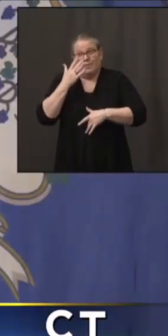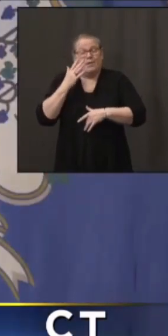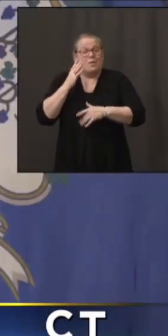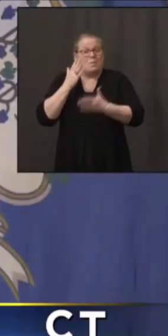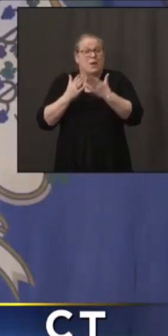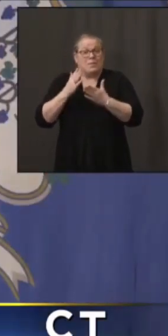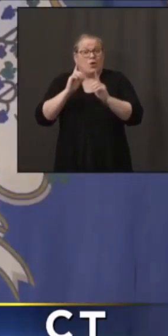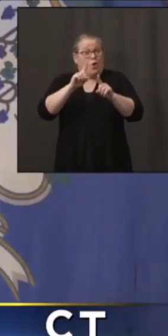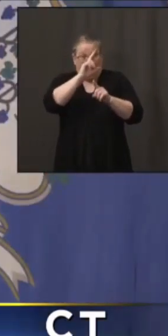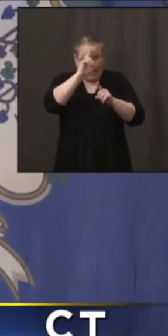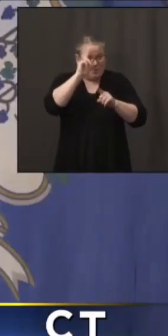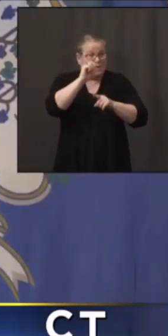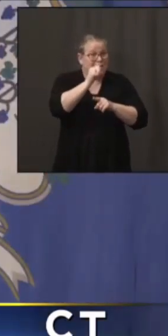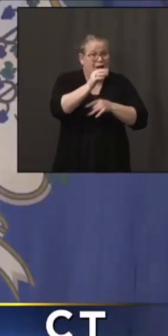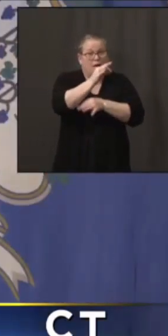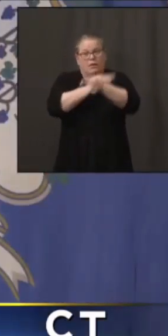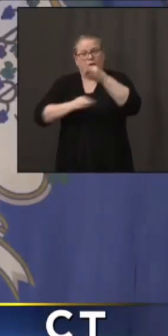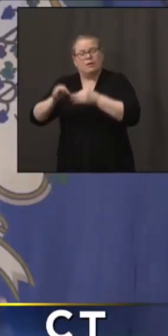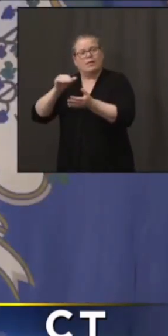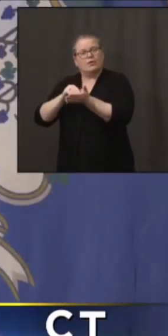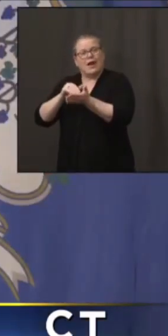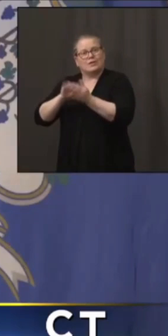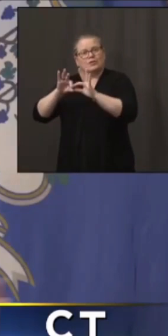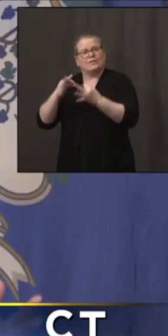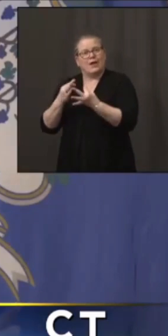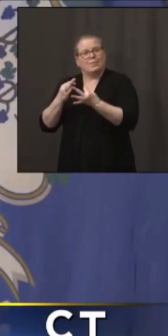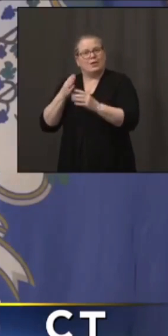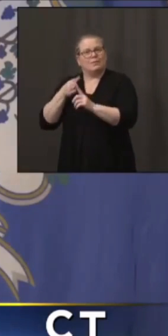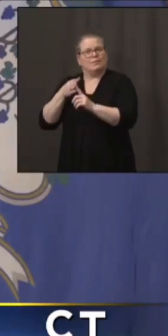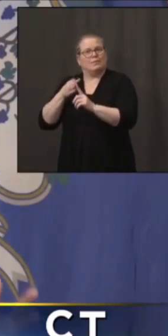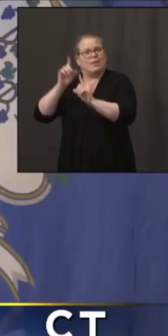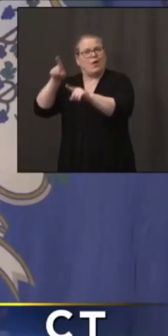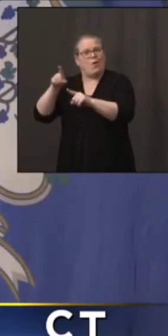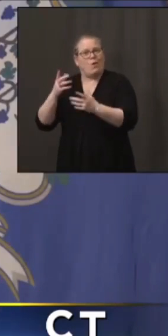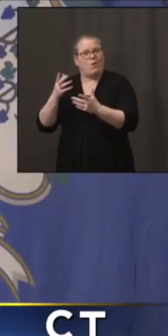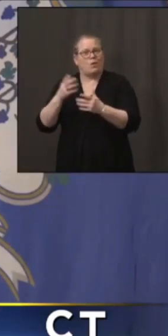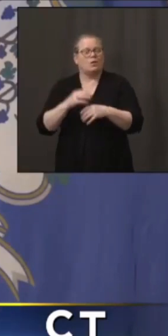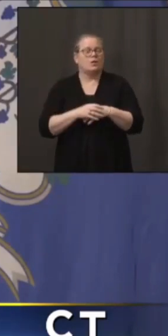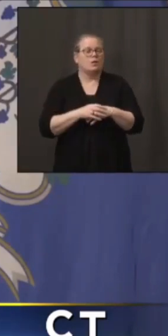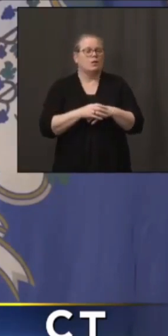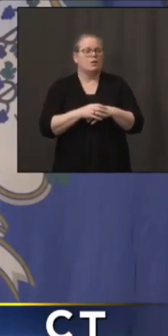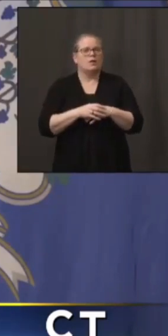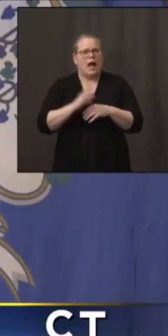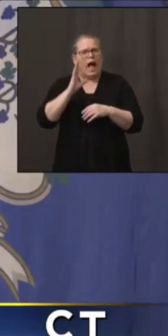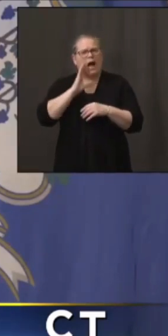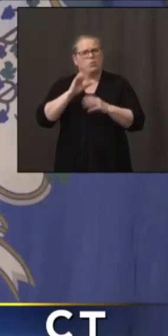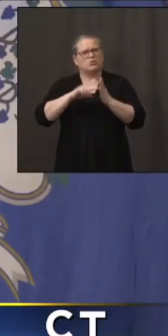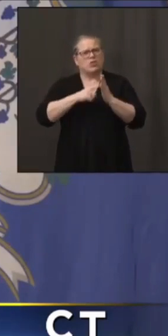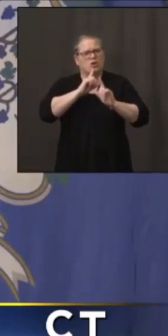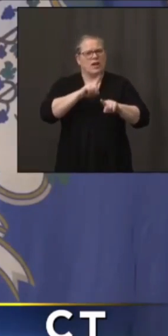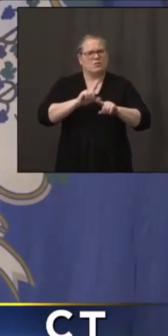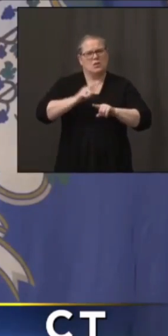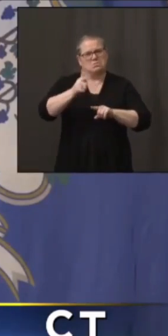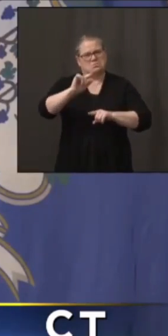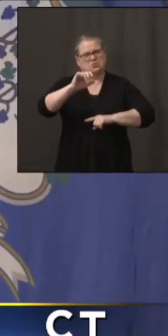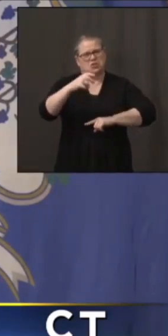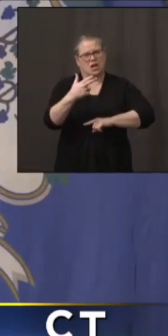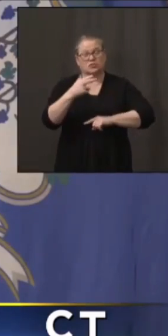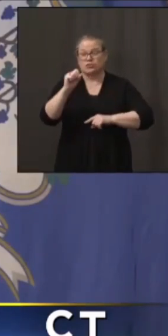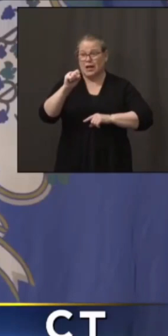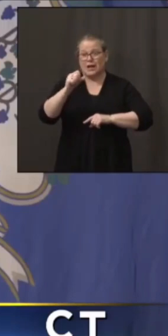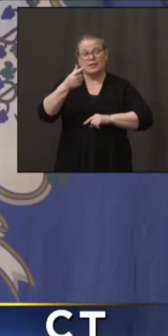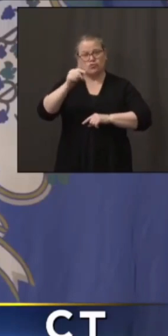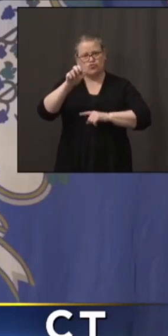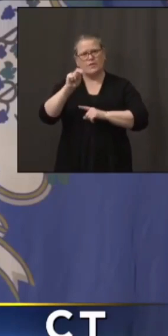help out. But the answer to that is yes. What Griffin is doing is a model, but I think you're seeing that across the board. We got to